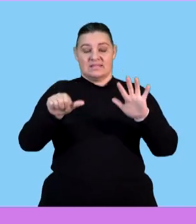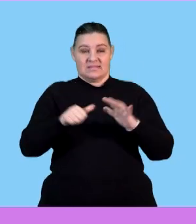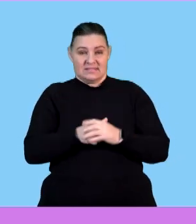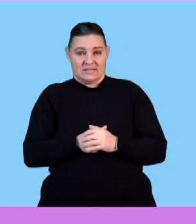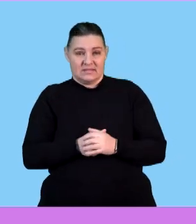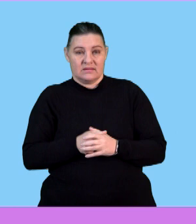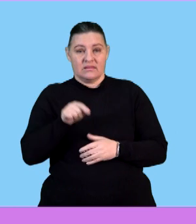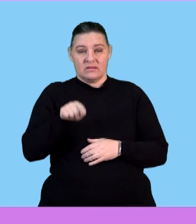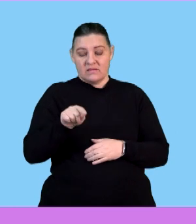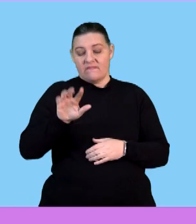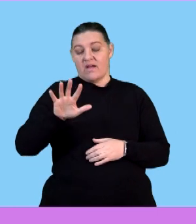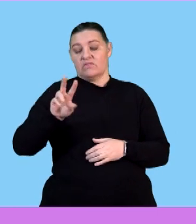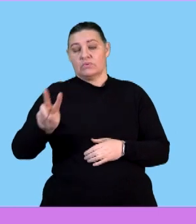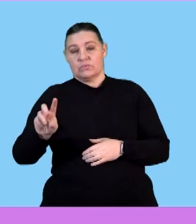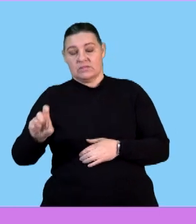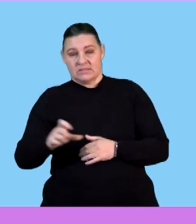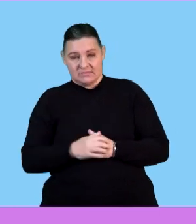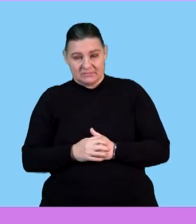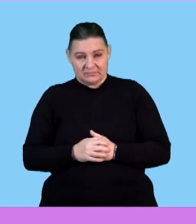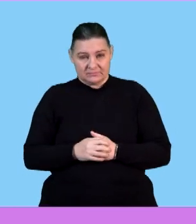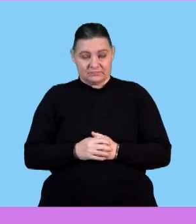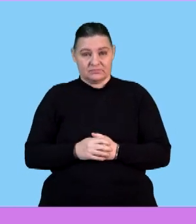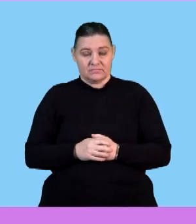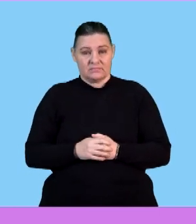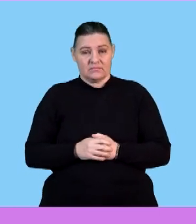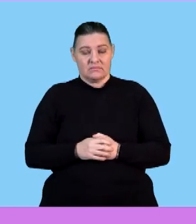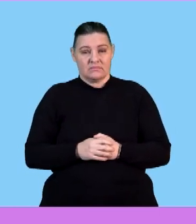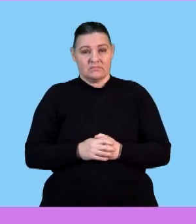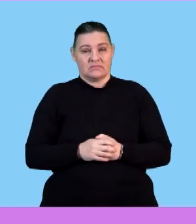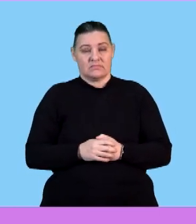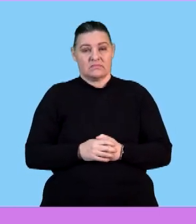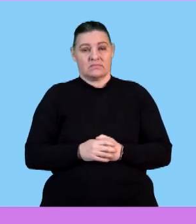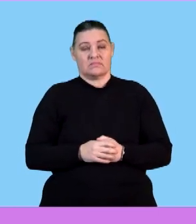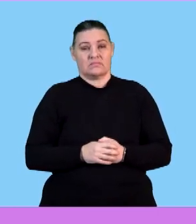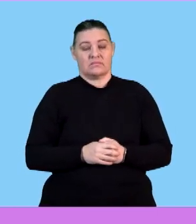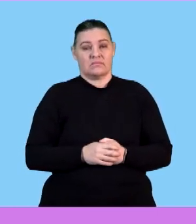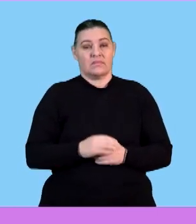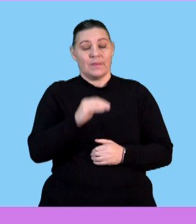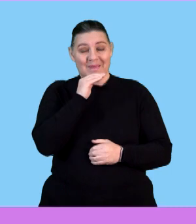5,216 Rand, 52 cents. And that price